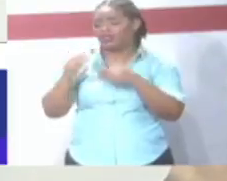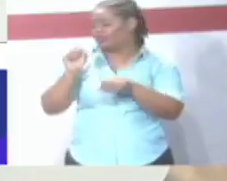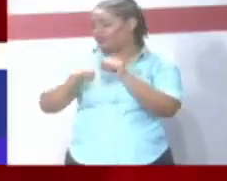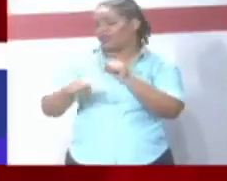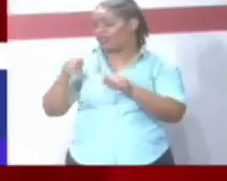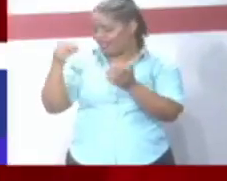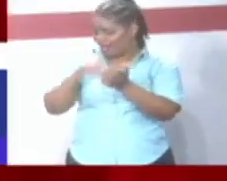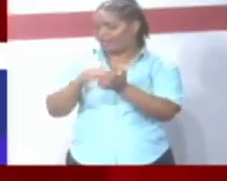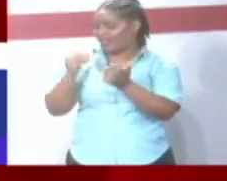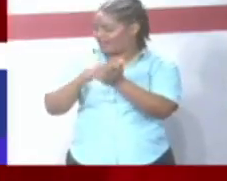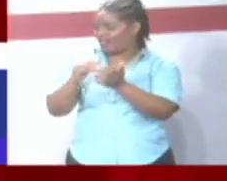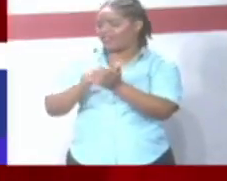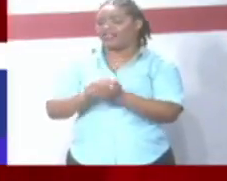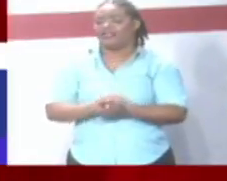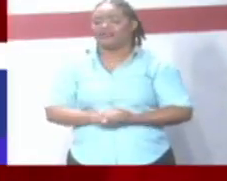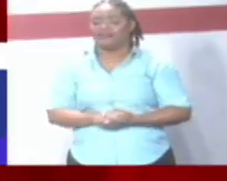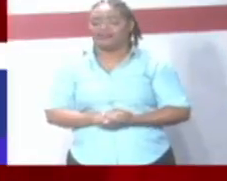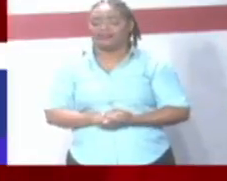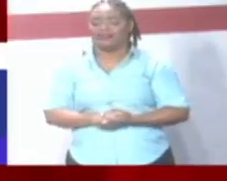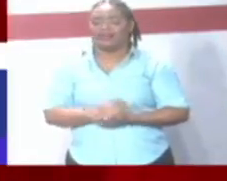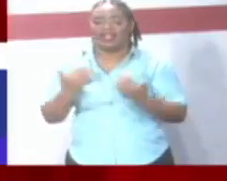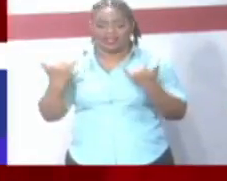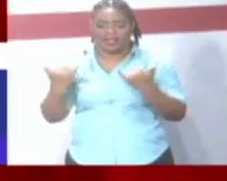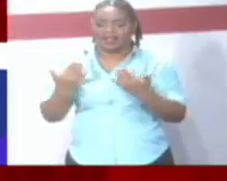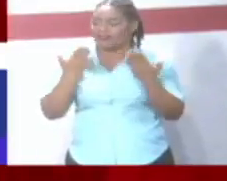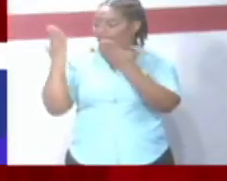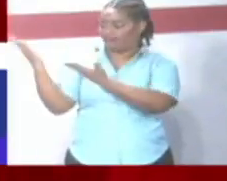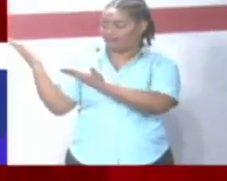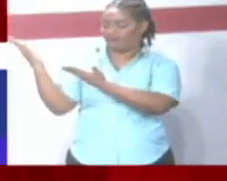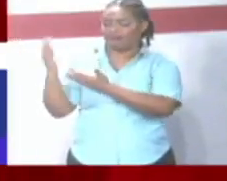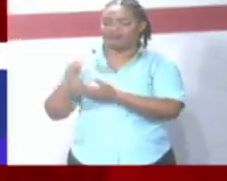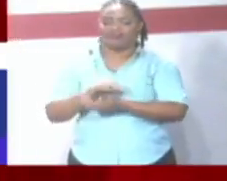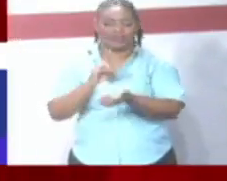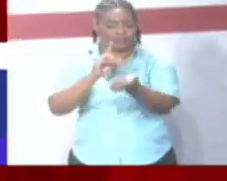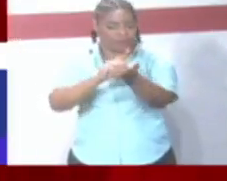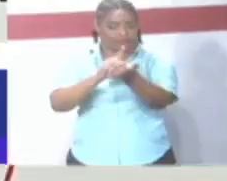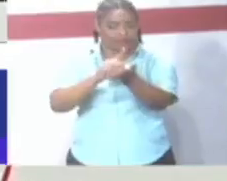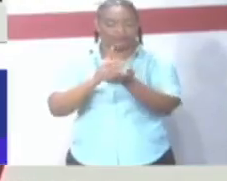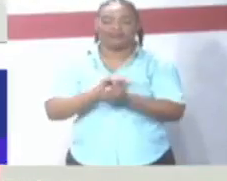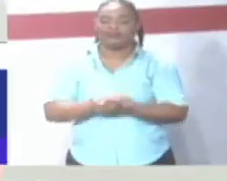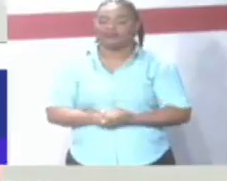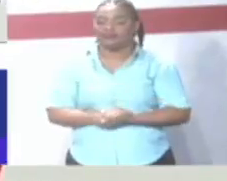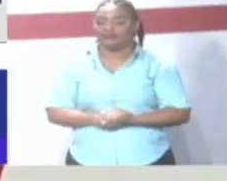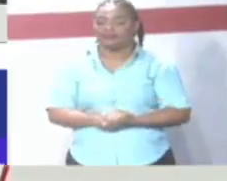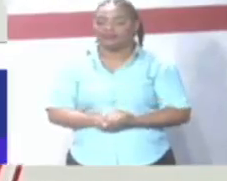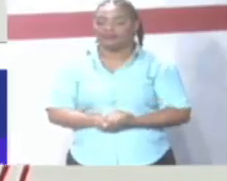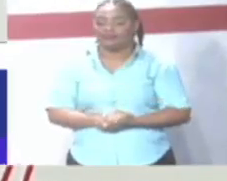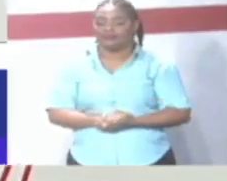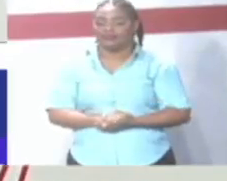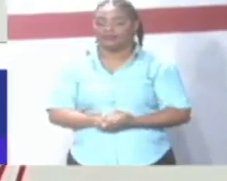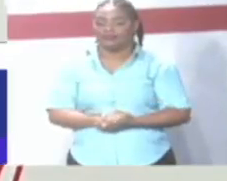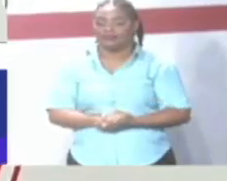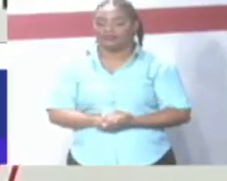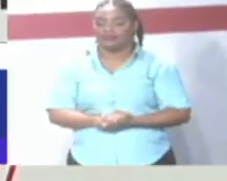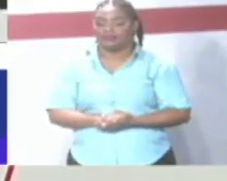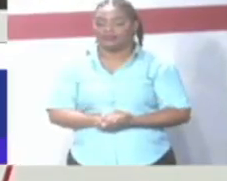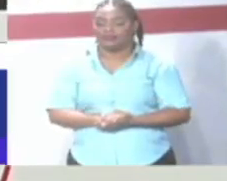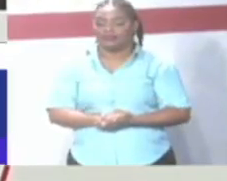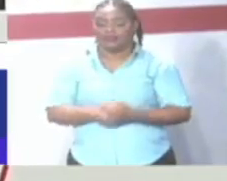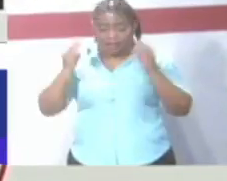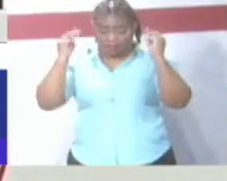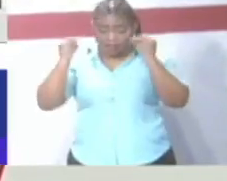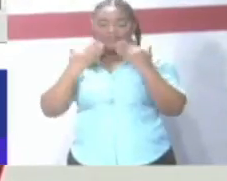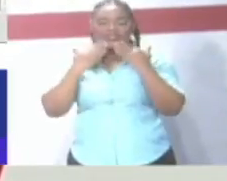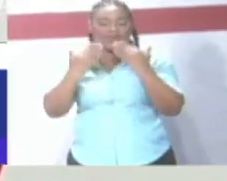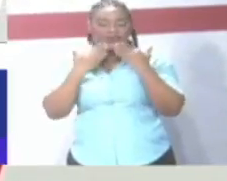doctors to take the more technical aspects. So, Minister, thank you very much for